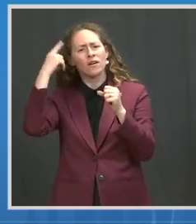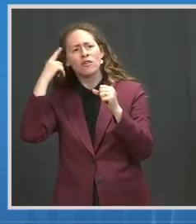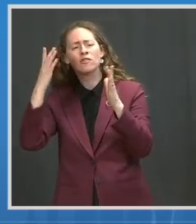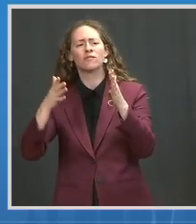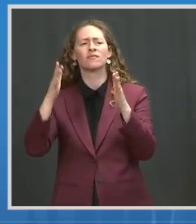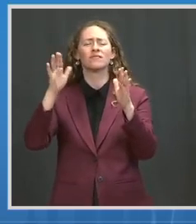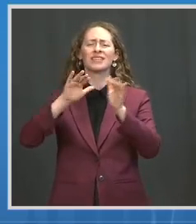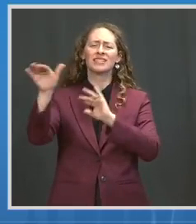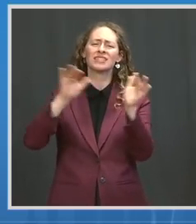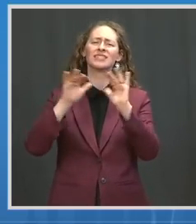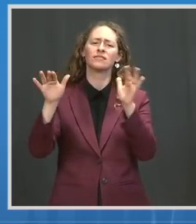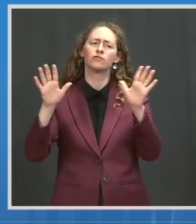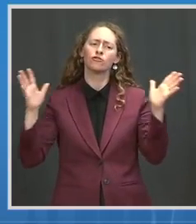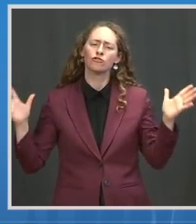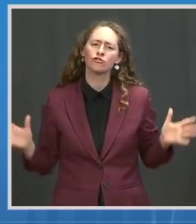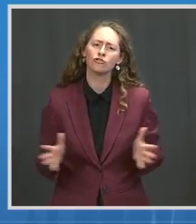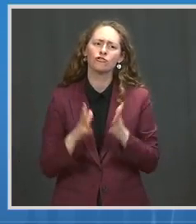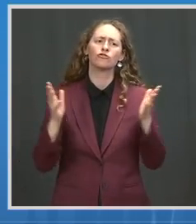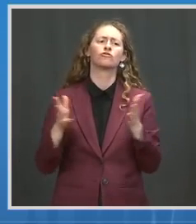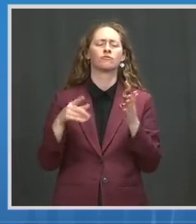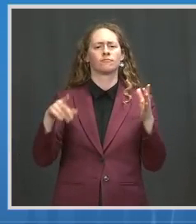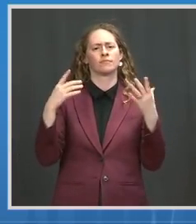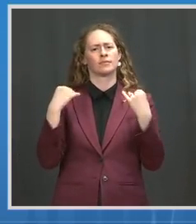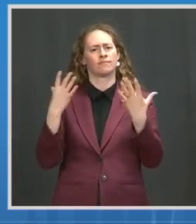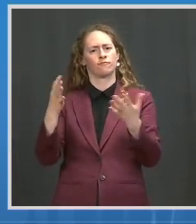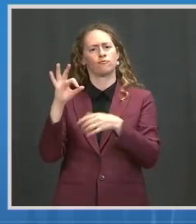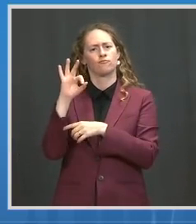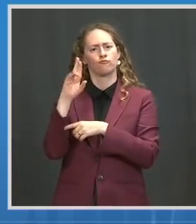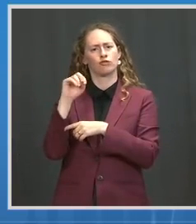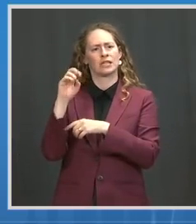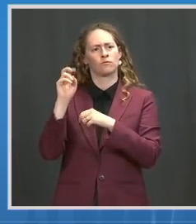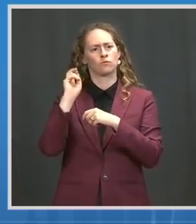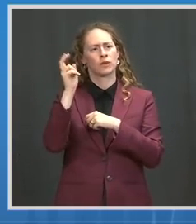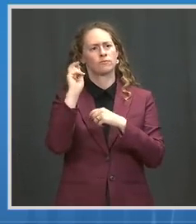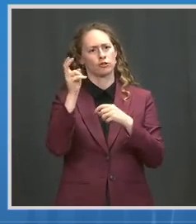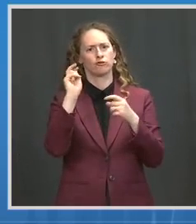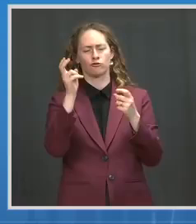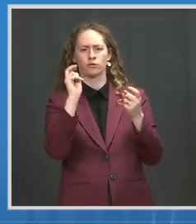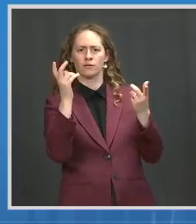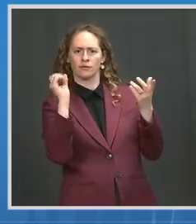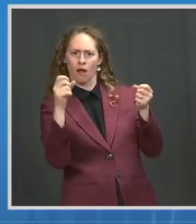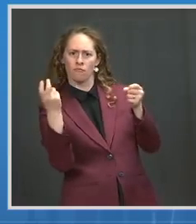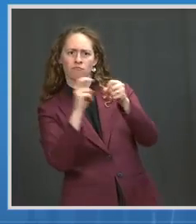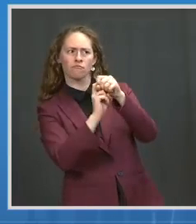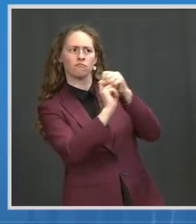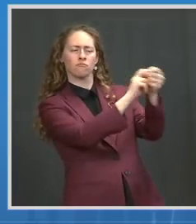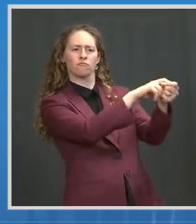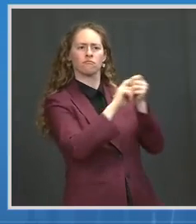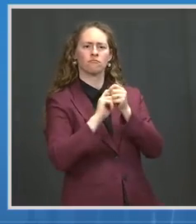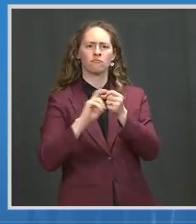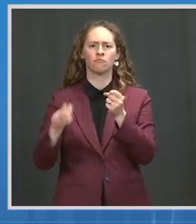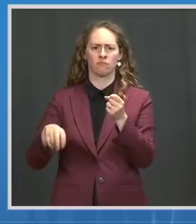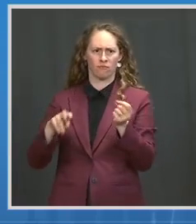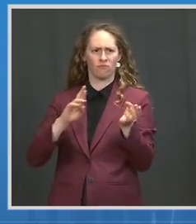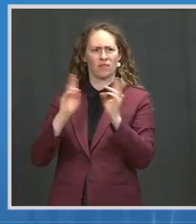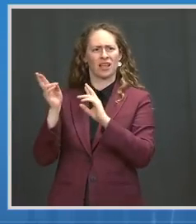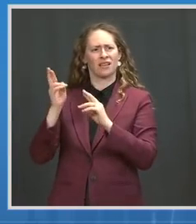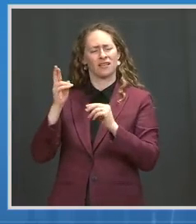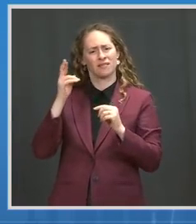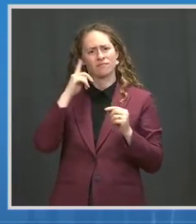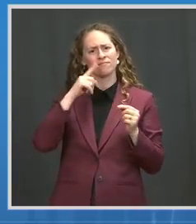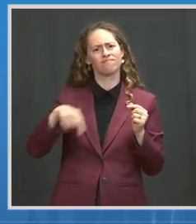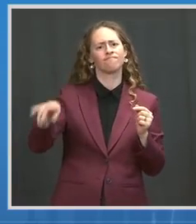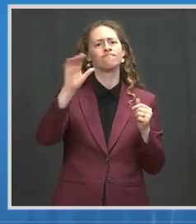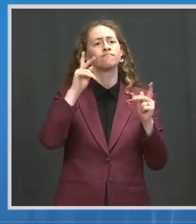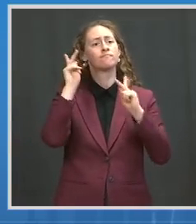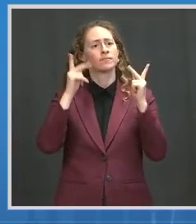town provides at least one free, accessible public transit and paratransit opportunity for your constituents during this month